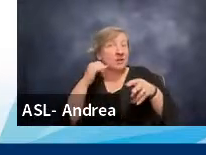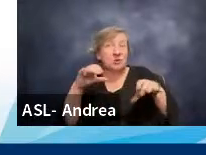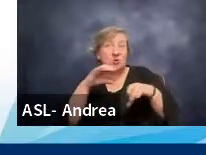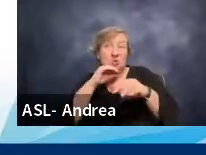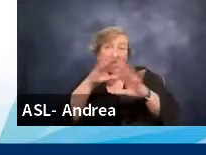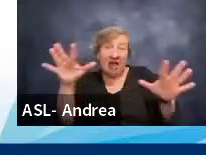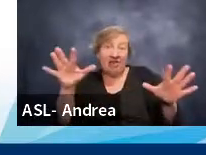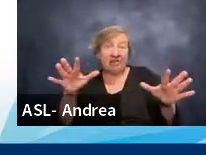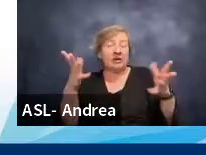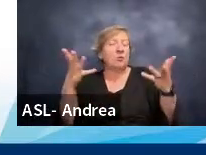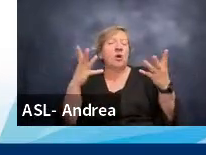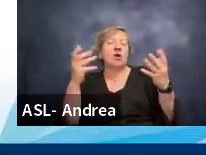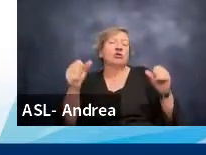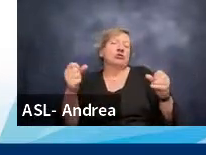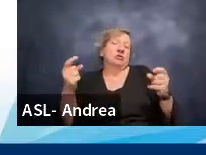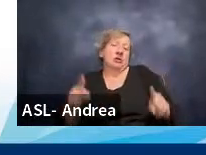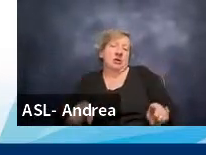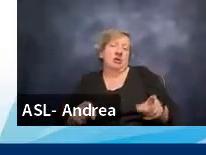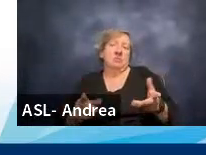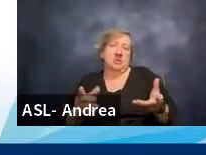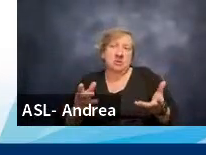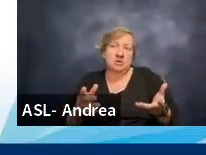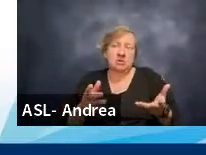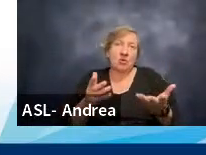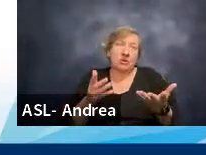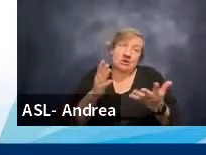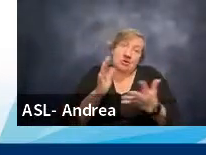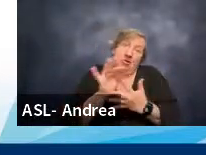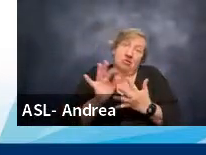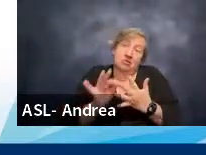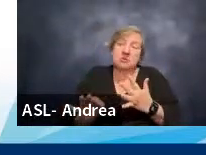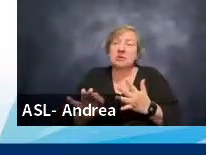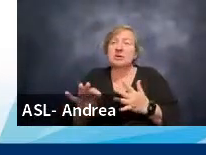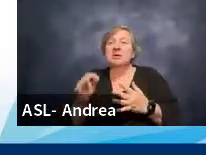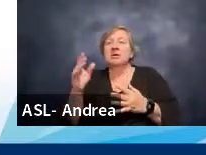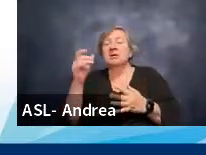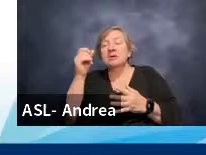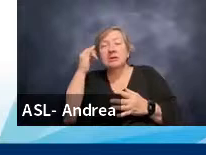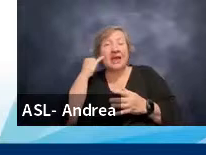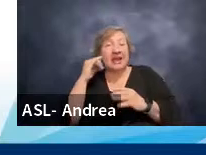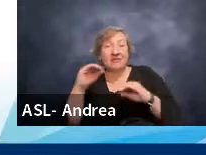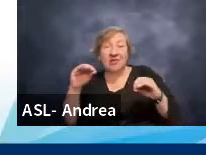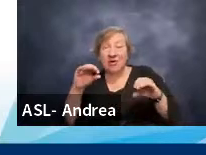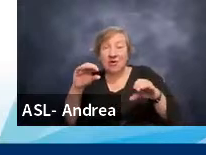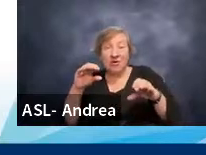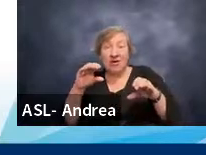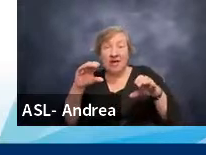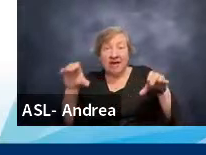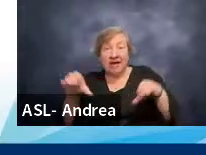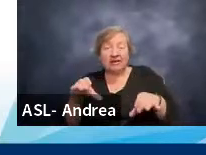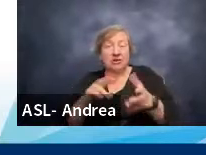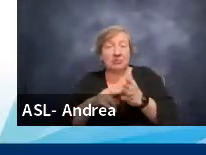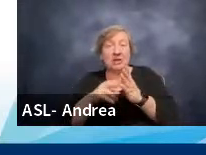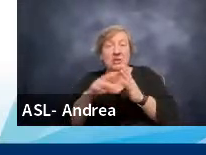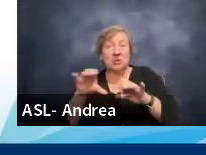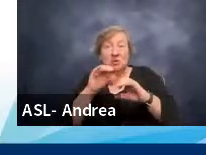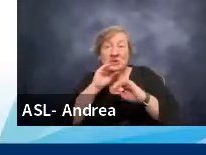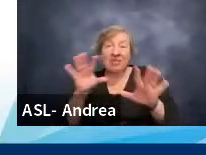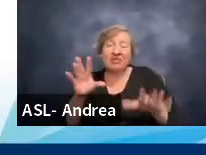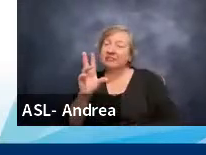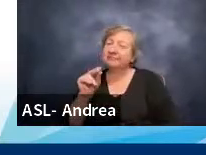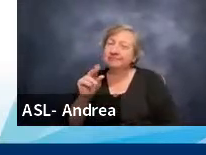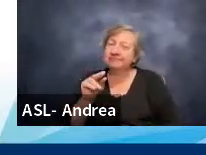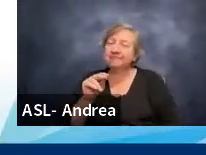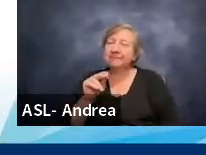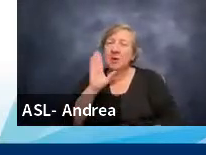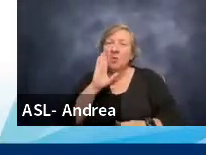there. But it's also important to realize that no action does not mean doing nothing, because there will continue to be a